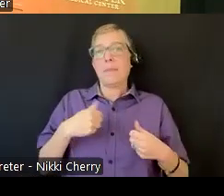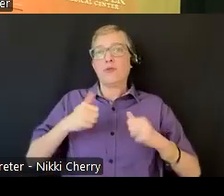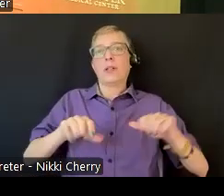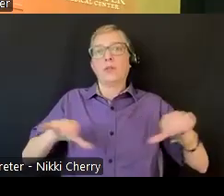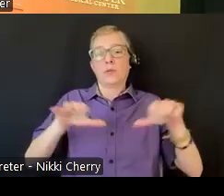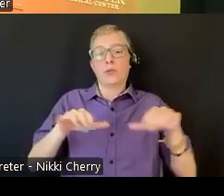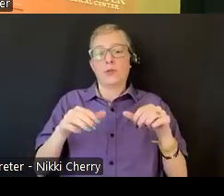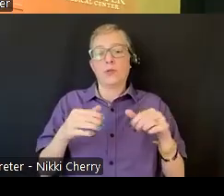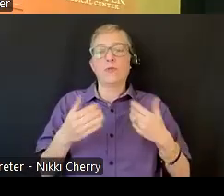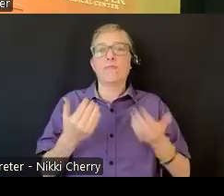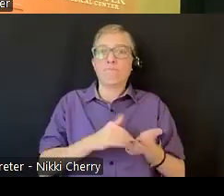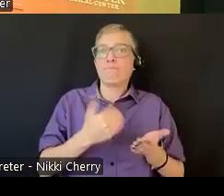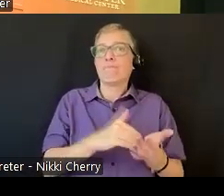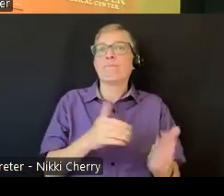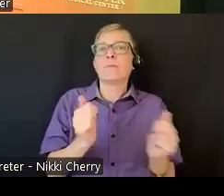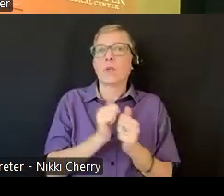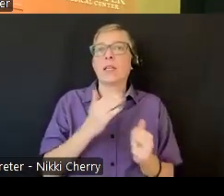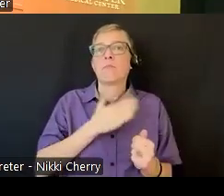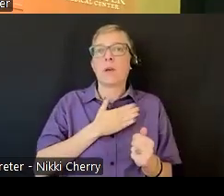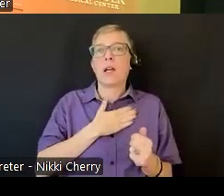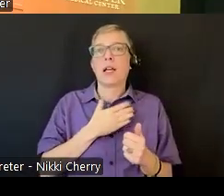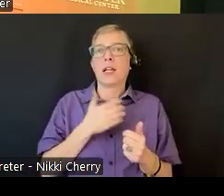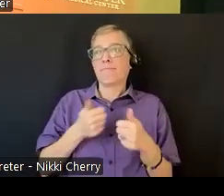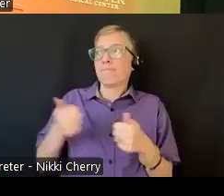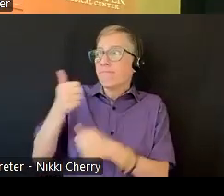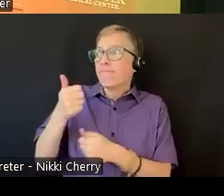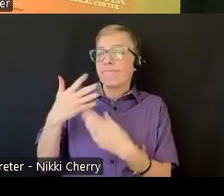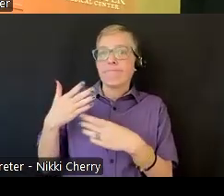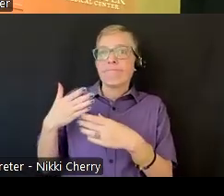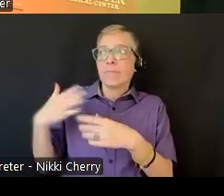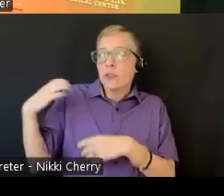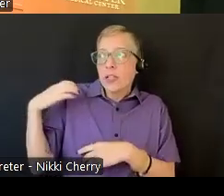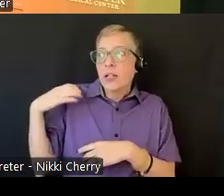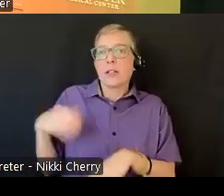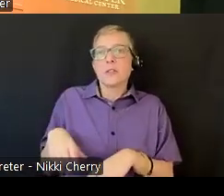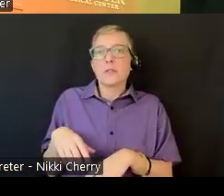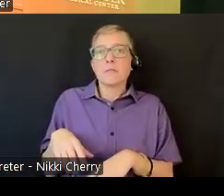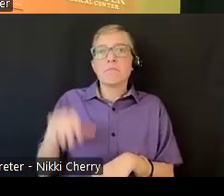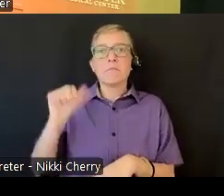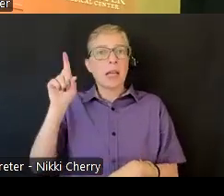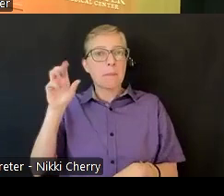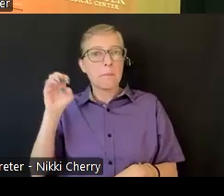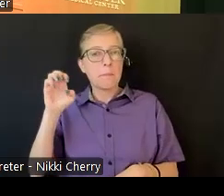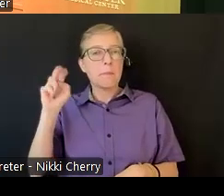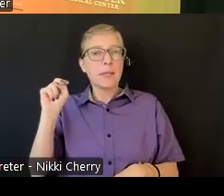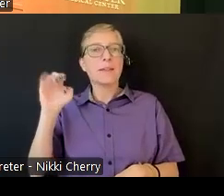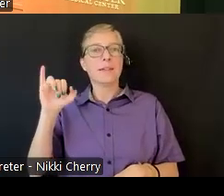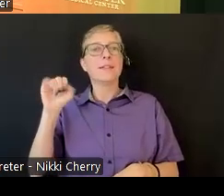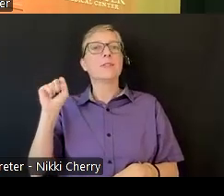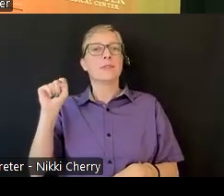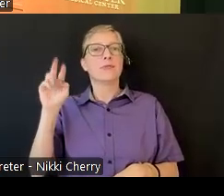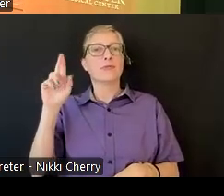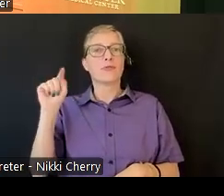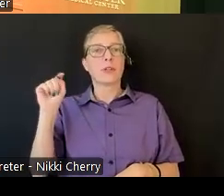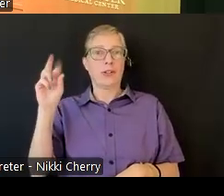be, and our administrators, to really become increasingly more data oriented so that we